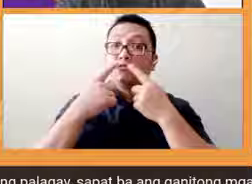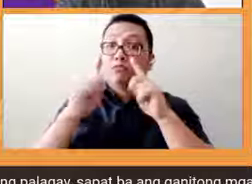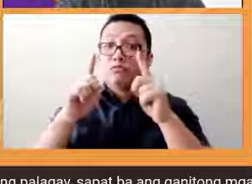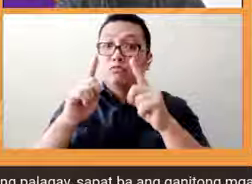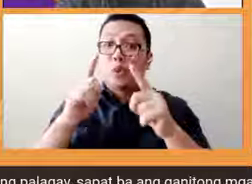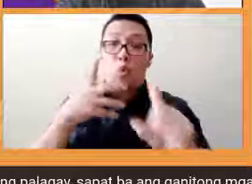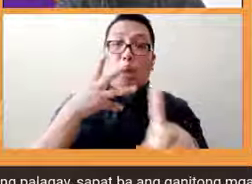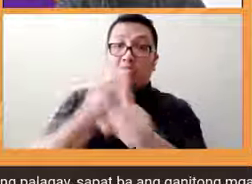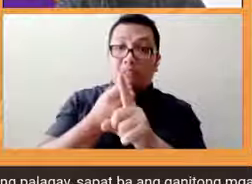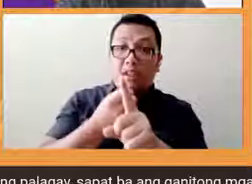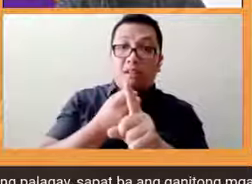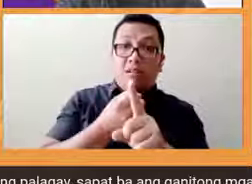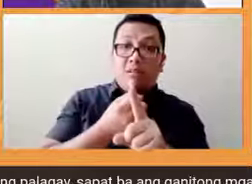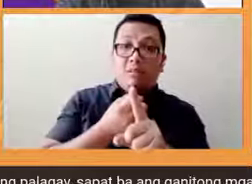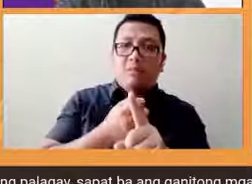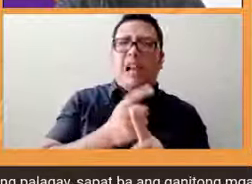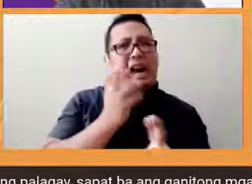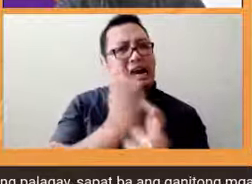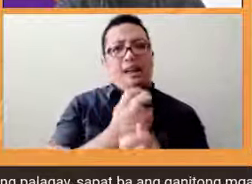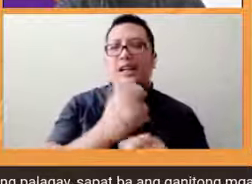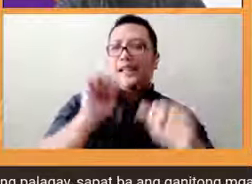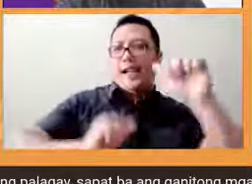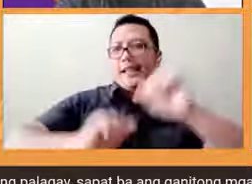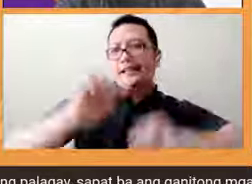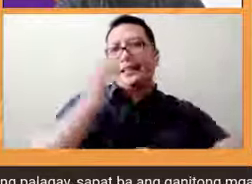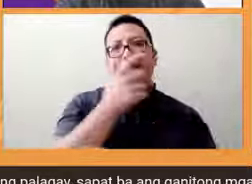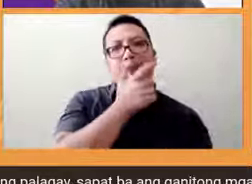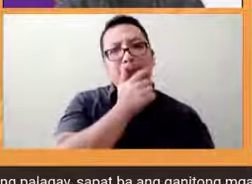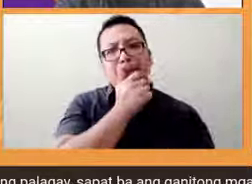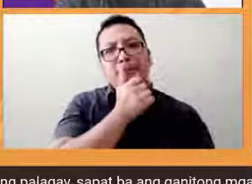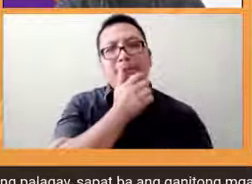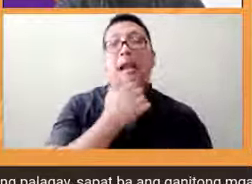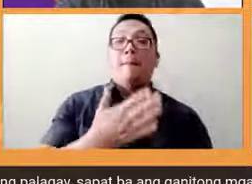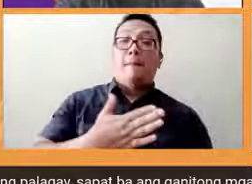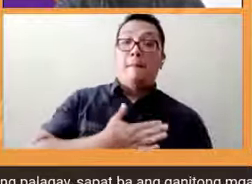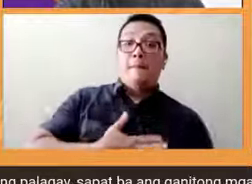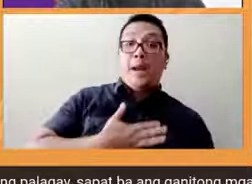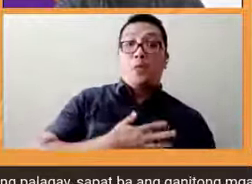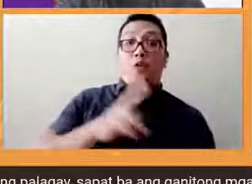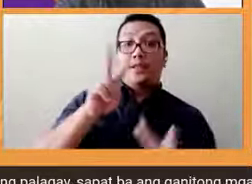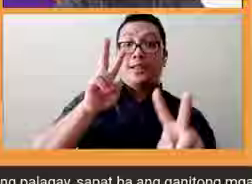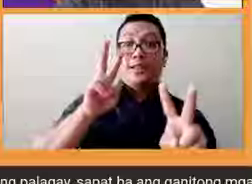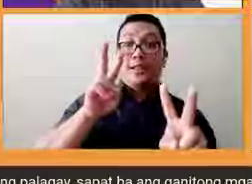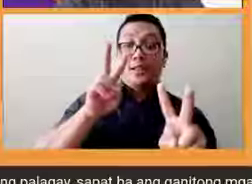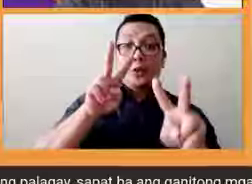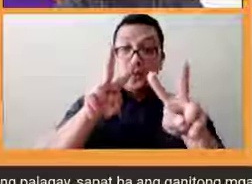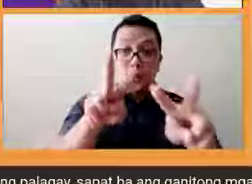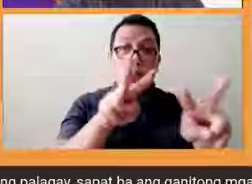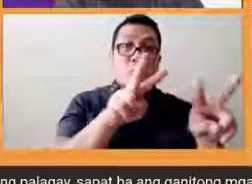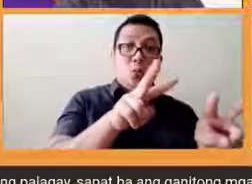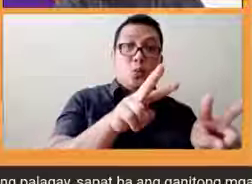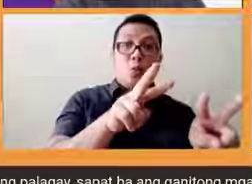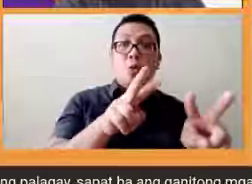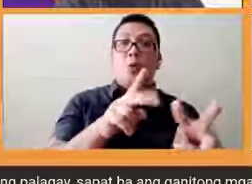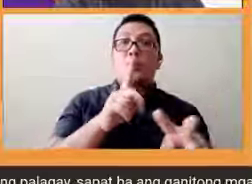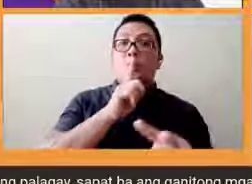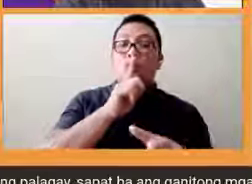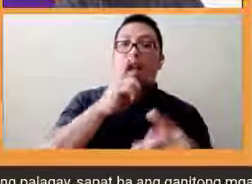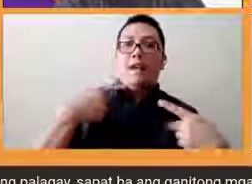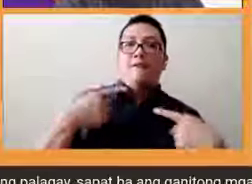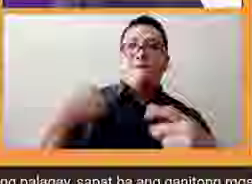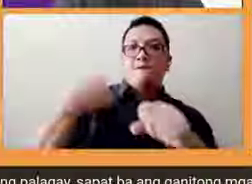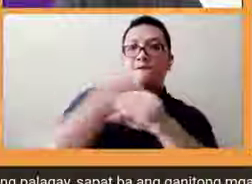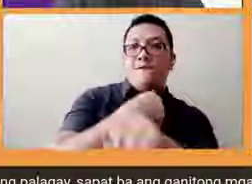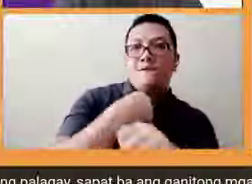para mahirap i-assess siguro ang isa kung gustong makita ay of course we have the statistics kung ilan yung